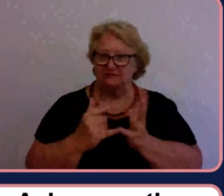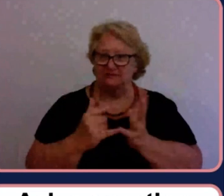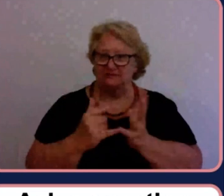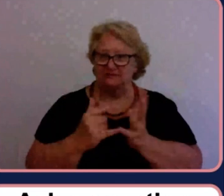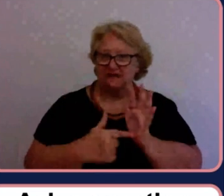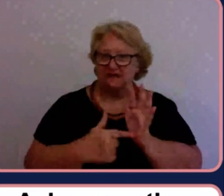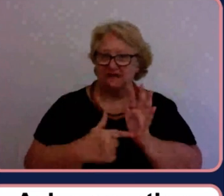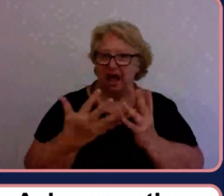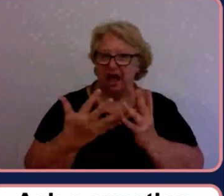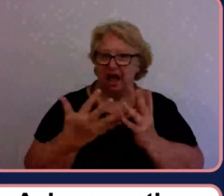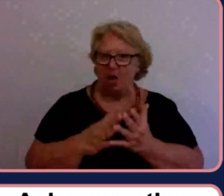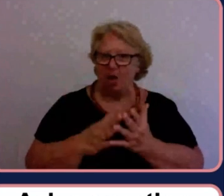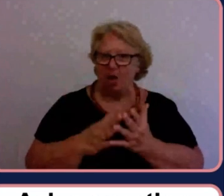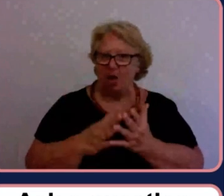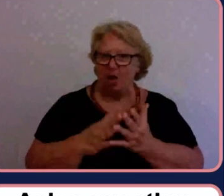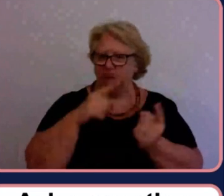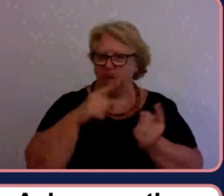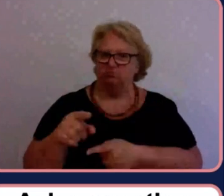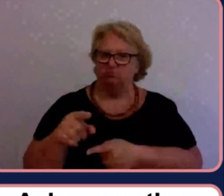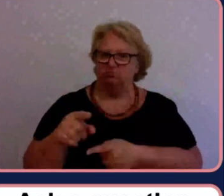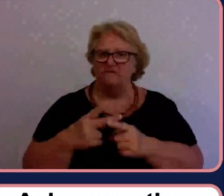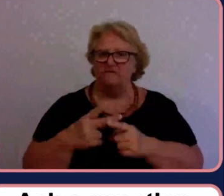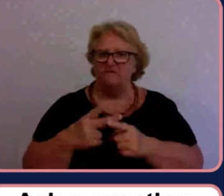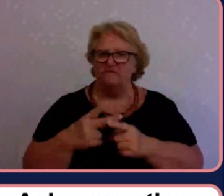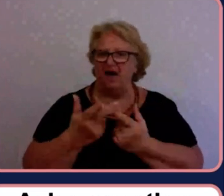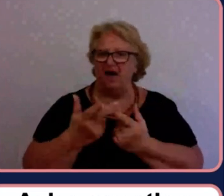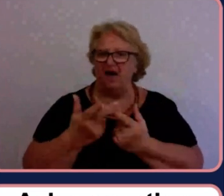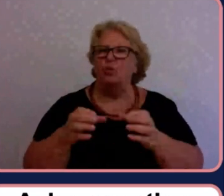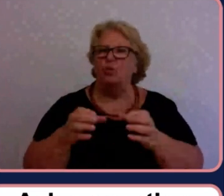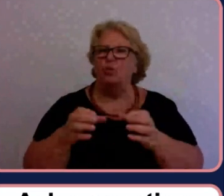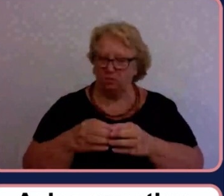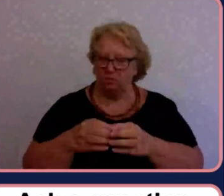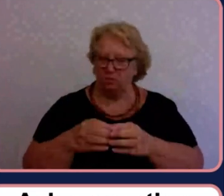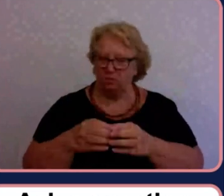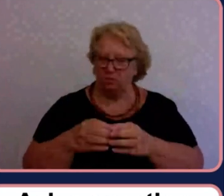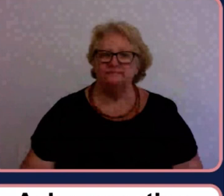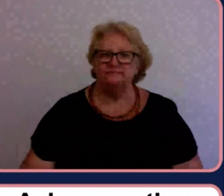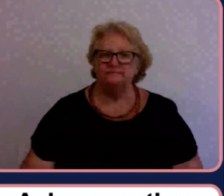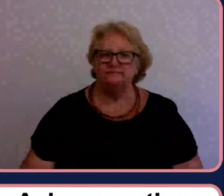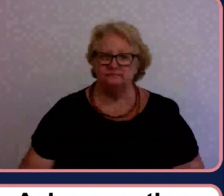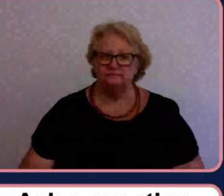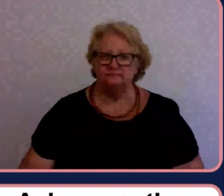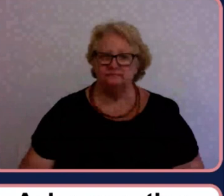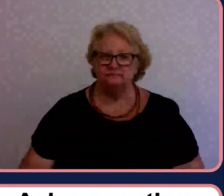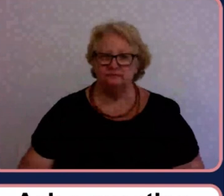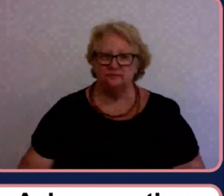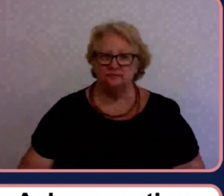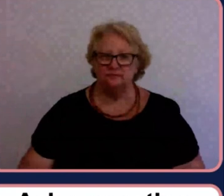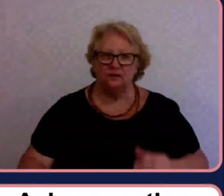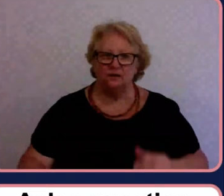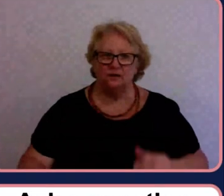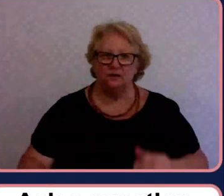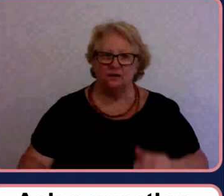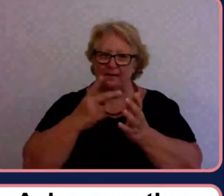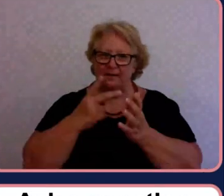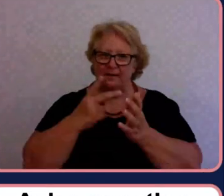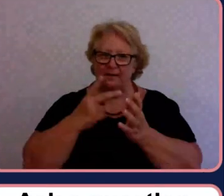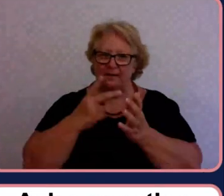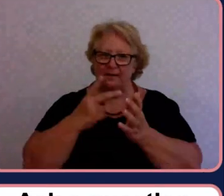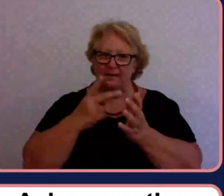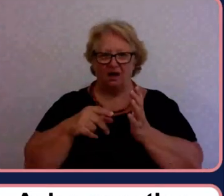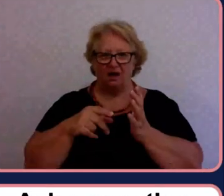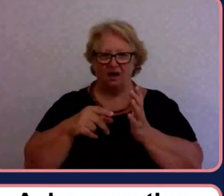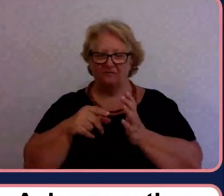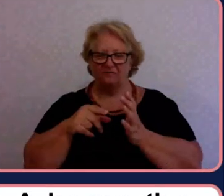for other groups in the scheme that are part of that early intervention pathway would need to be